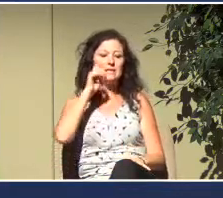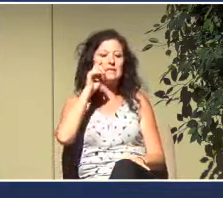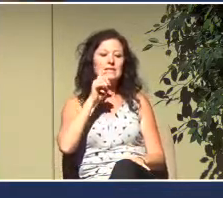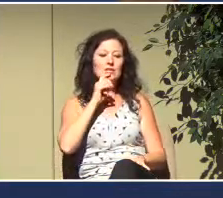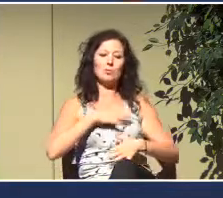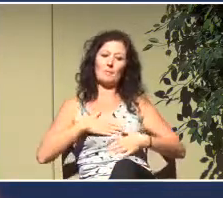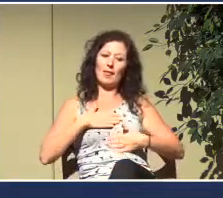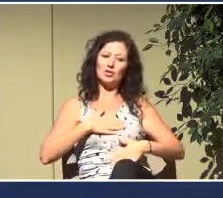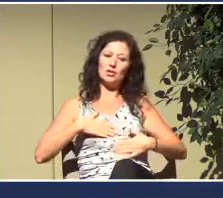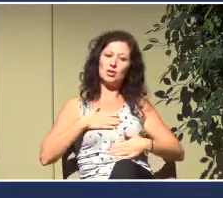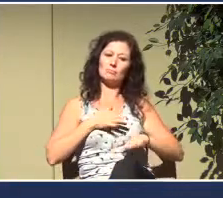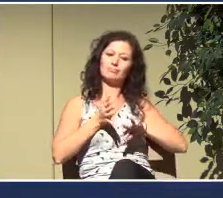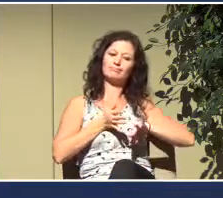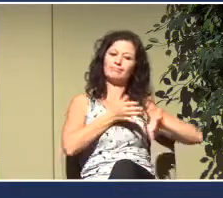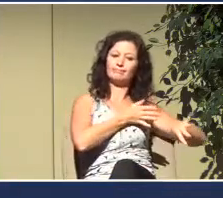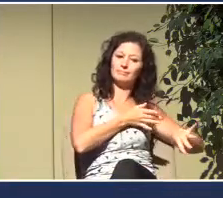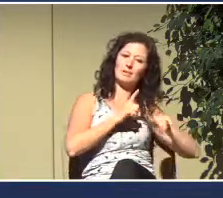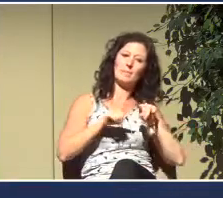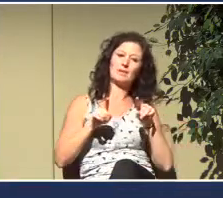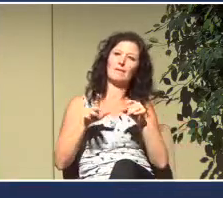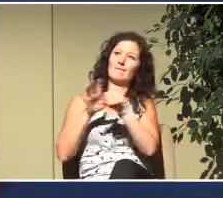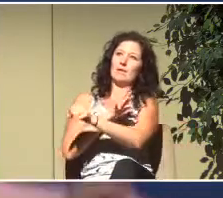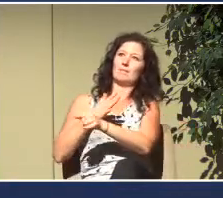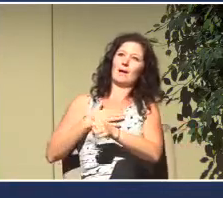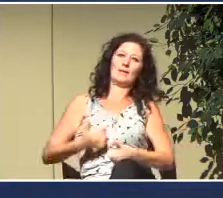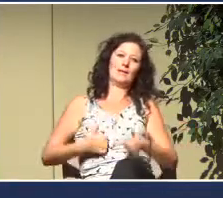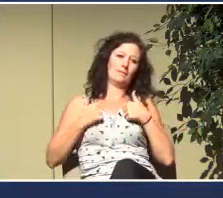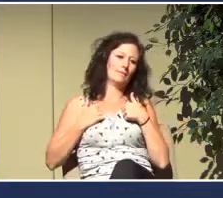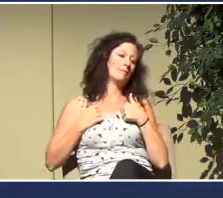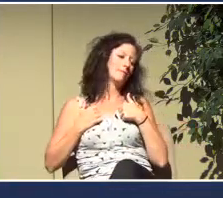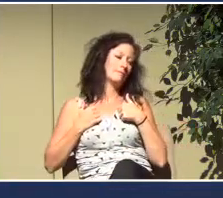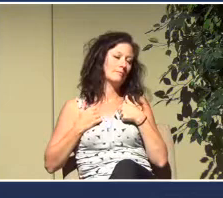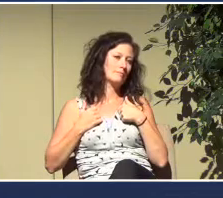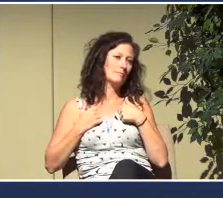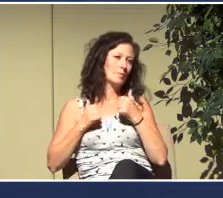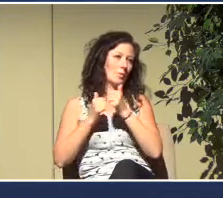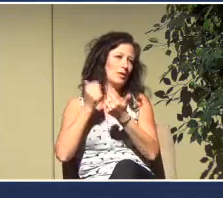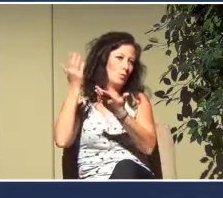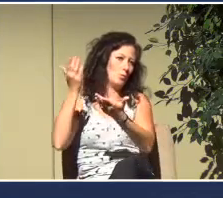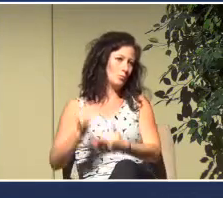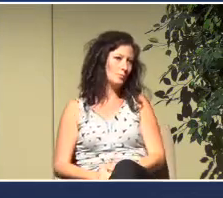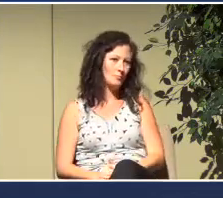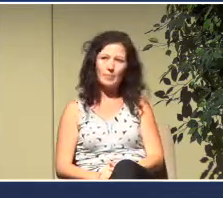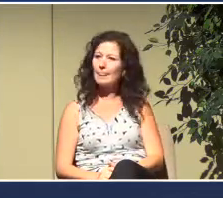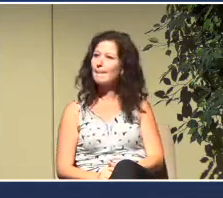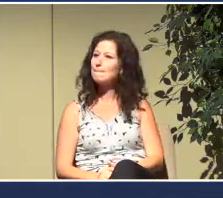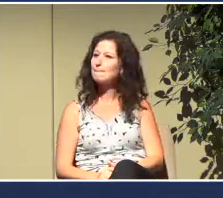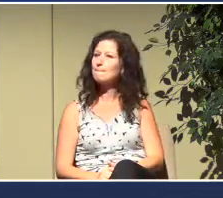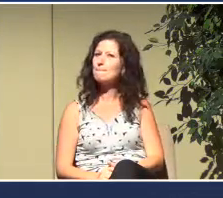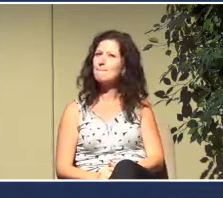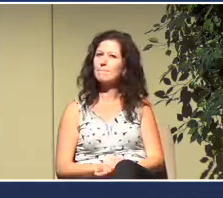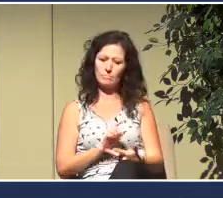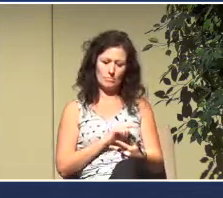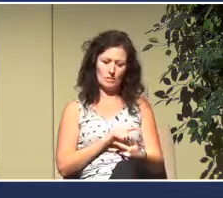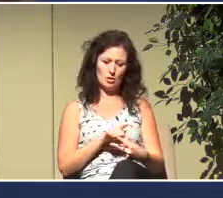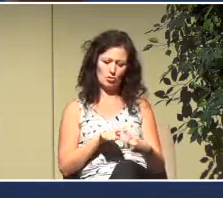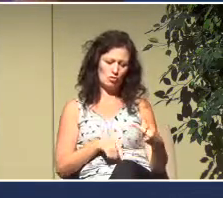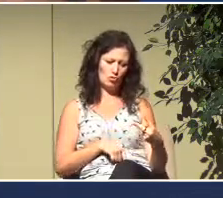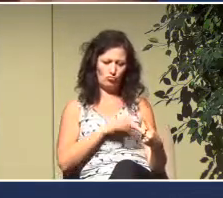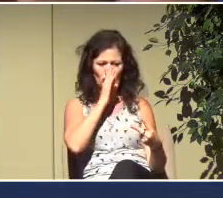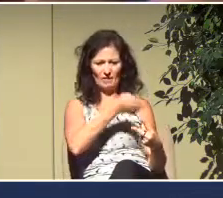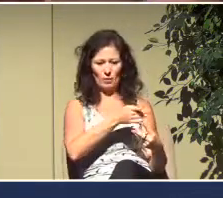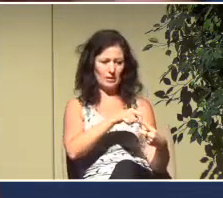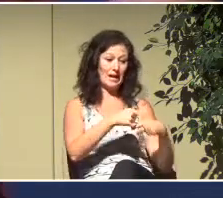place, and I ask you to fill my life with everything I need, you know, and so on, right? Last one. Those two are pretty